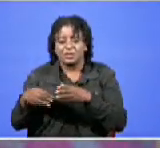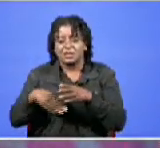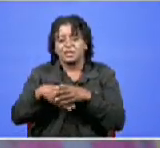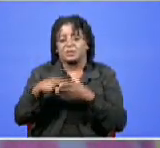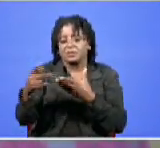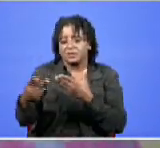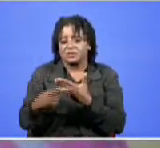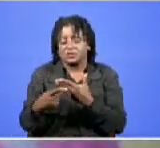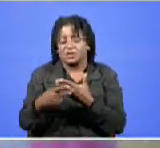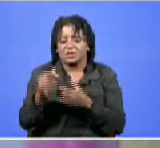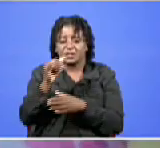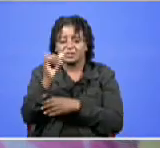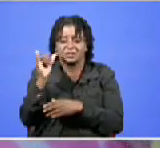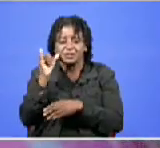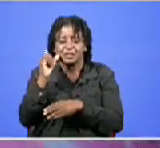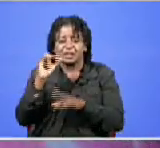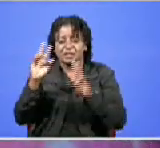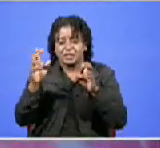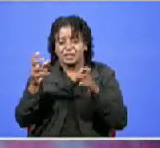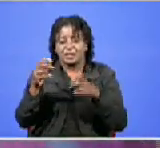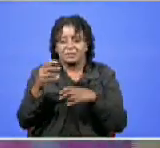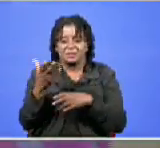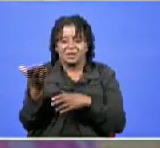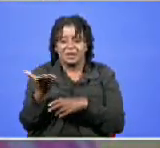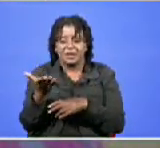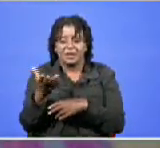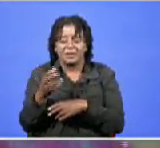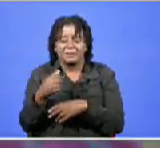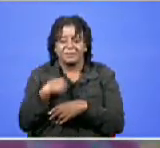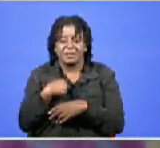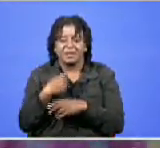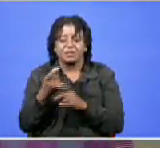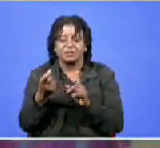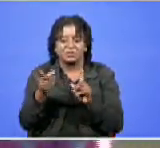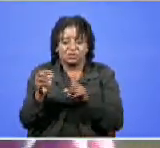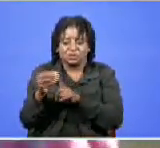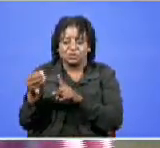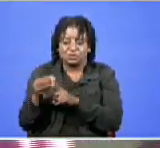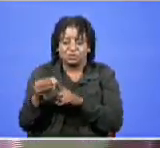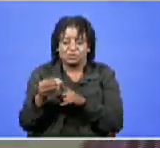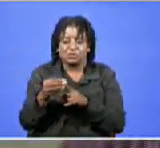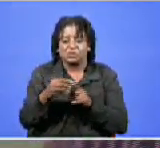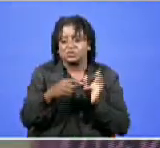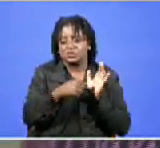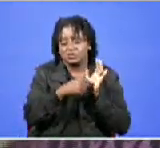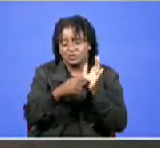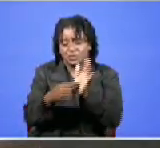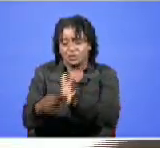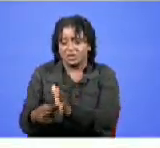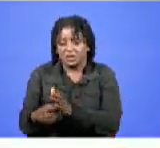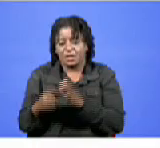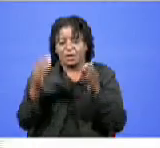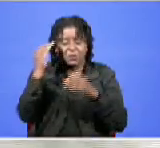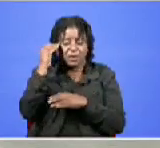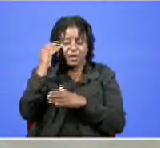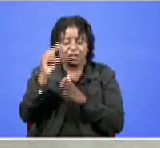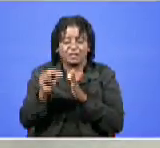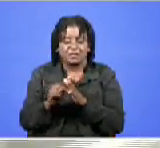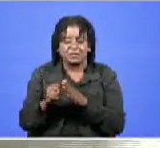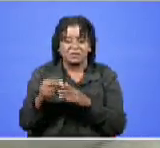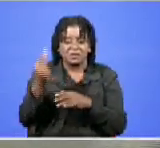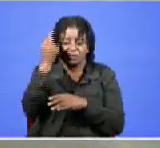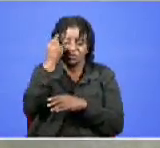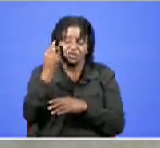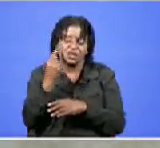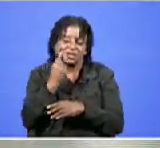theme, Hear Me Too. Now, the event highlighted awareness on gender-based violence, domestic violence, and sexual abuse,